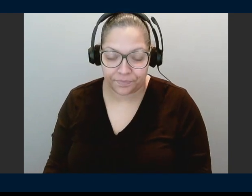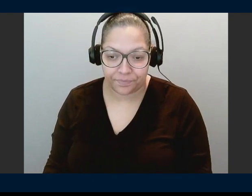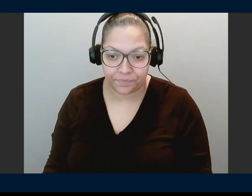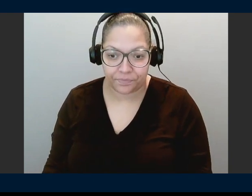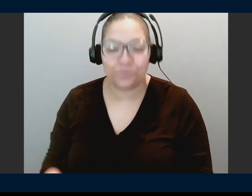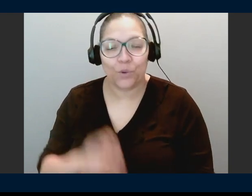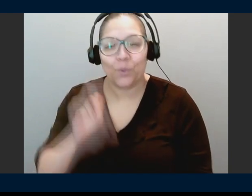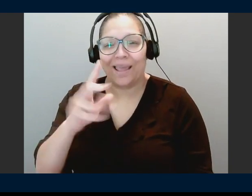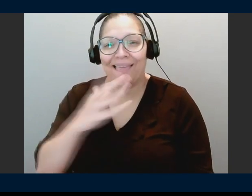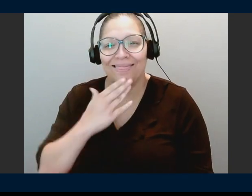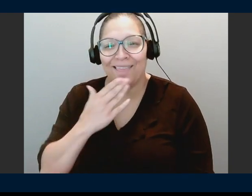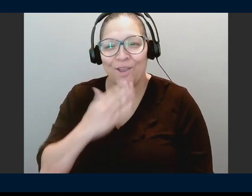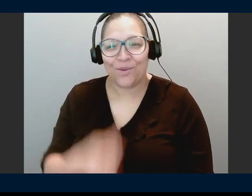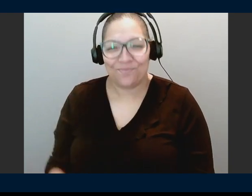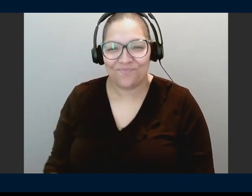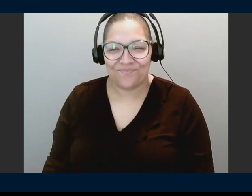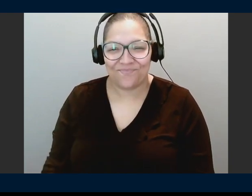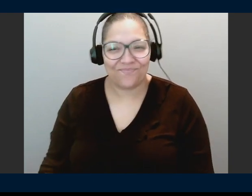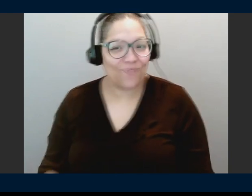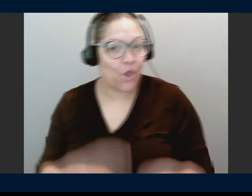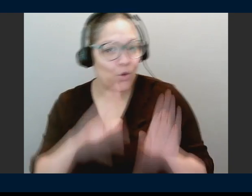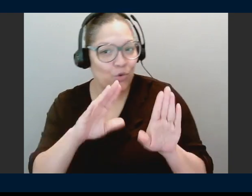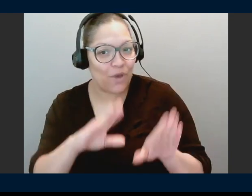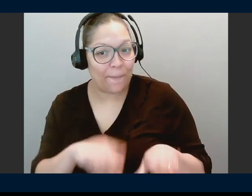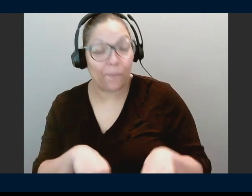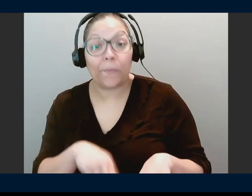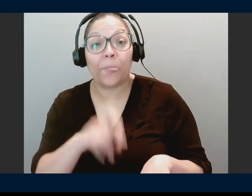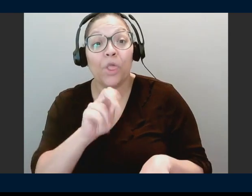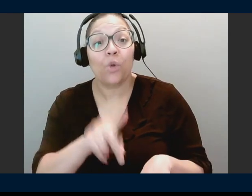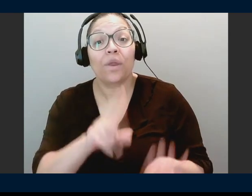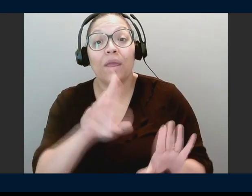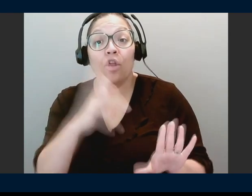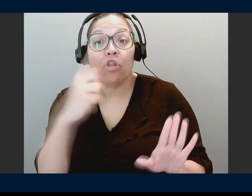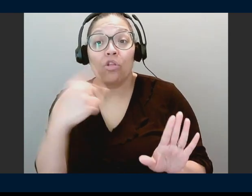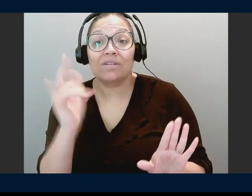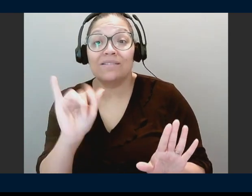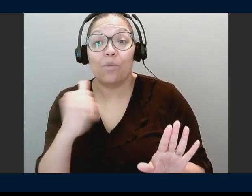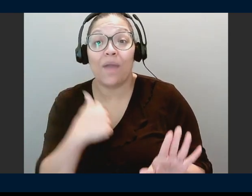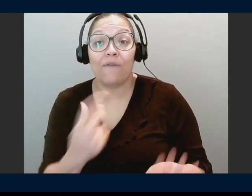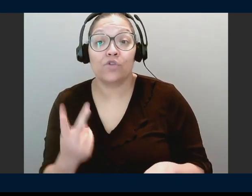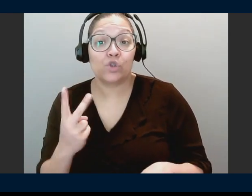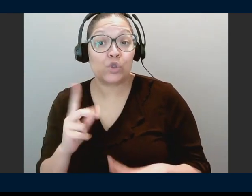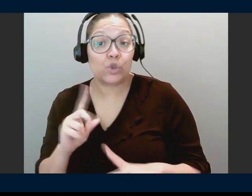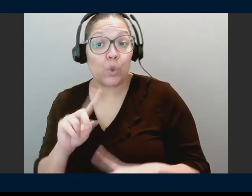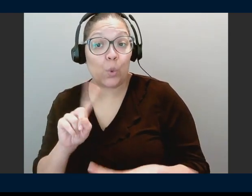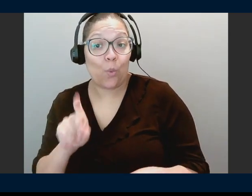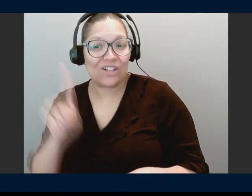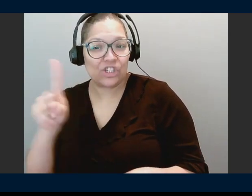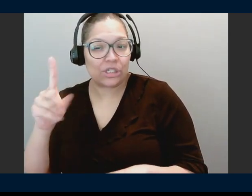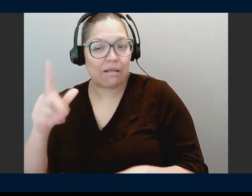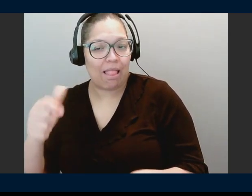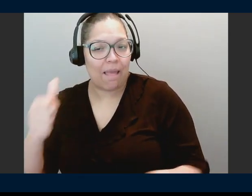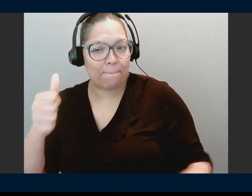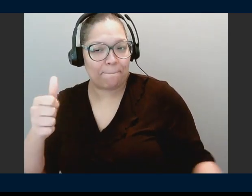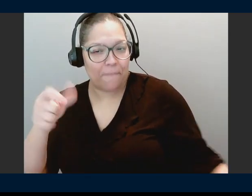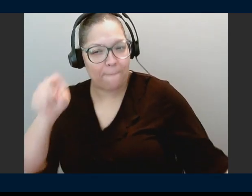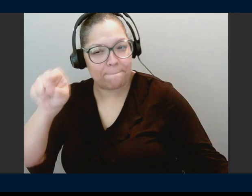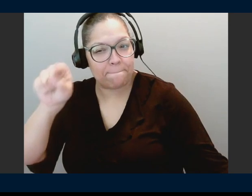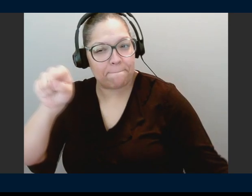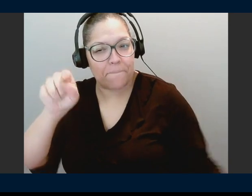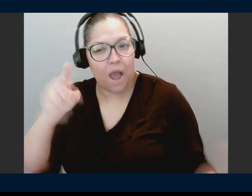Thank you. Great. All right, it looks like we have two questions in the back corner, so we'll get to both of those. Go